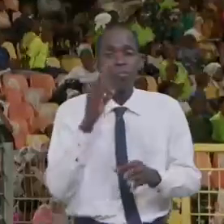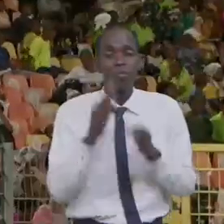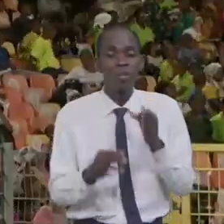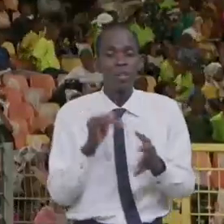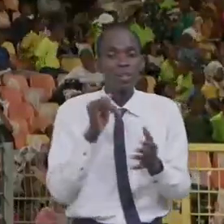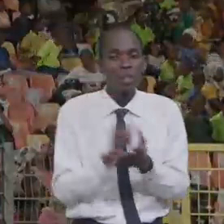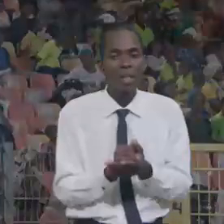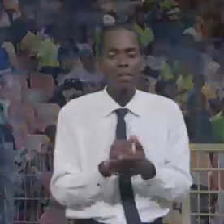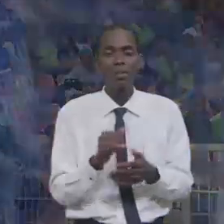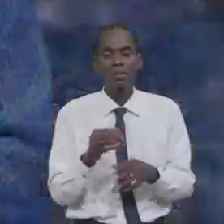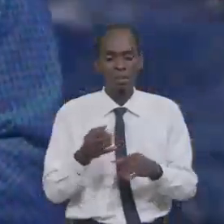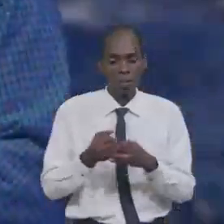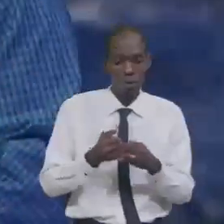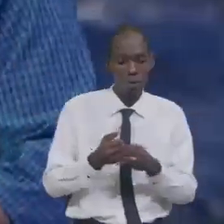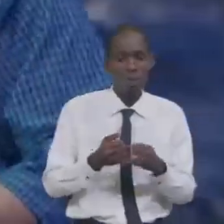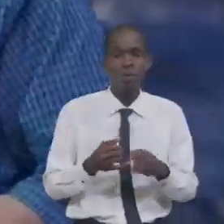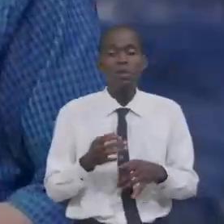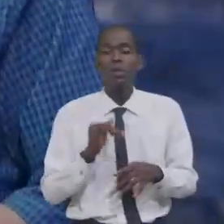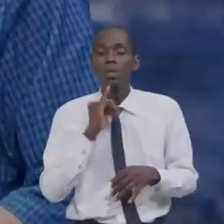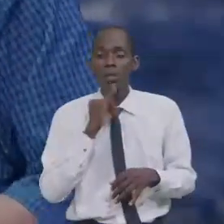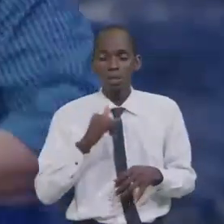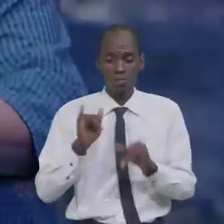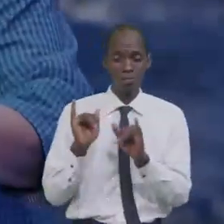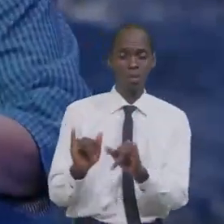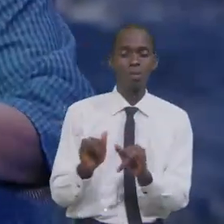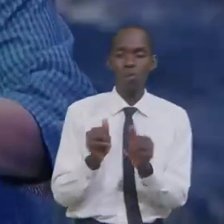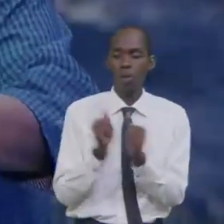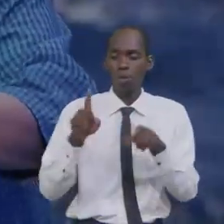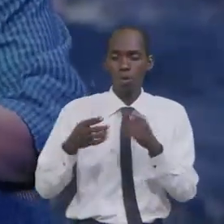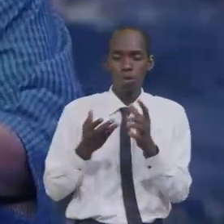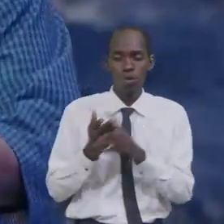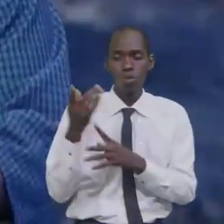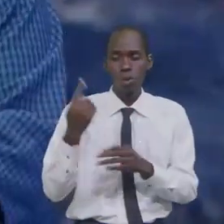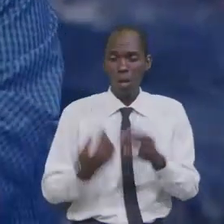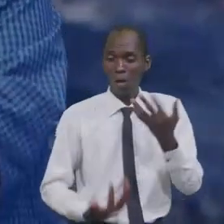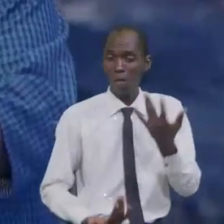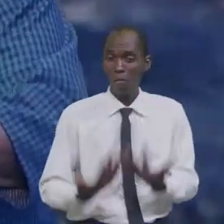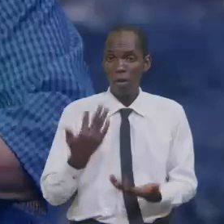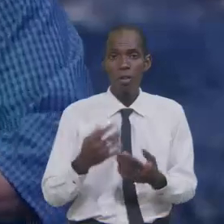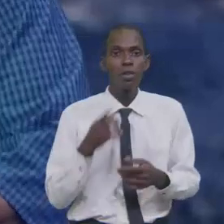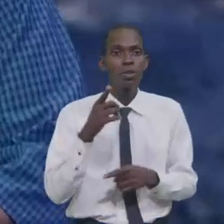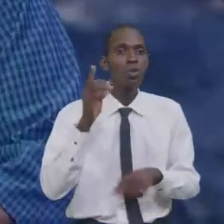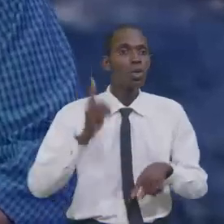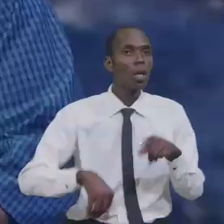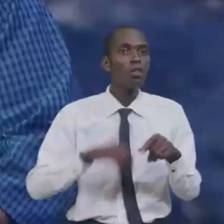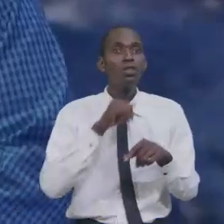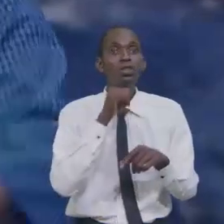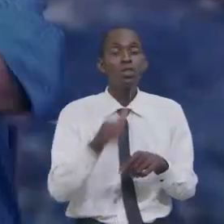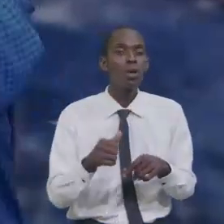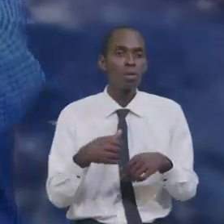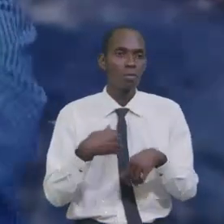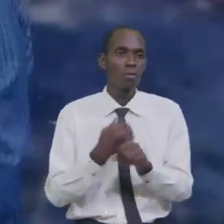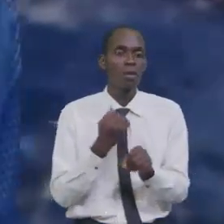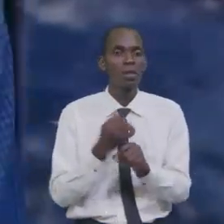it is without going through the fire of melting, you cannot mold it to the right